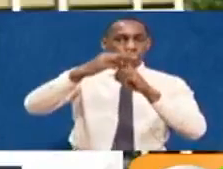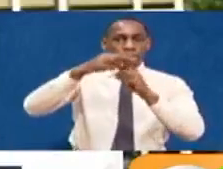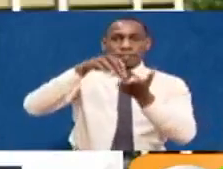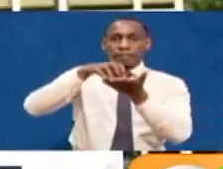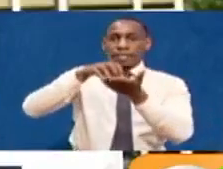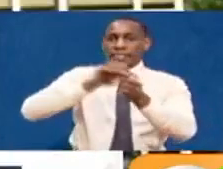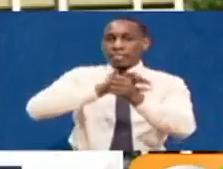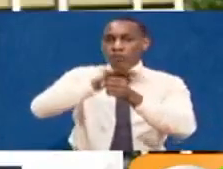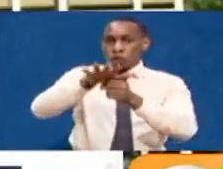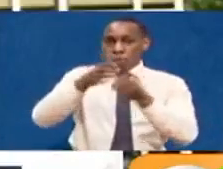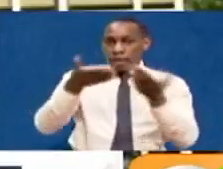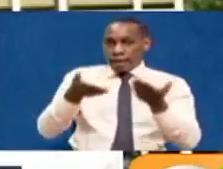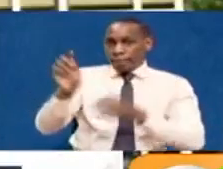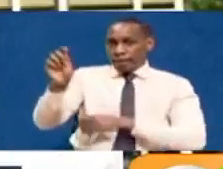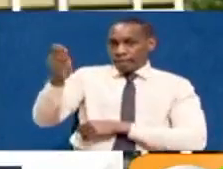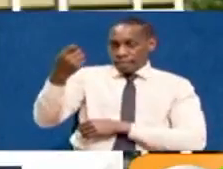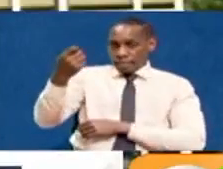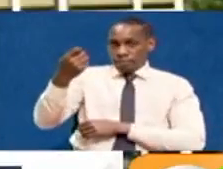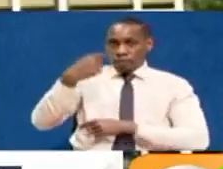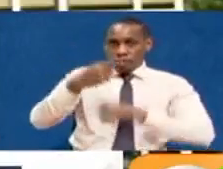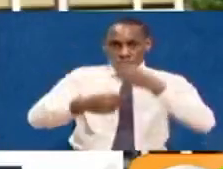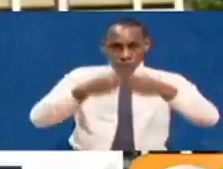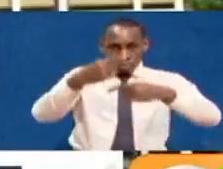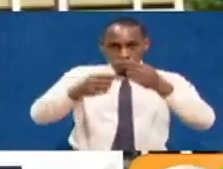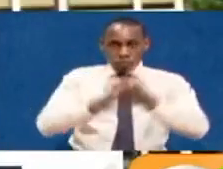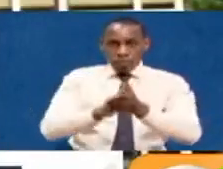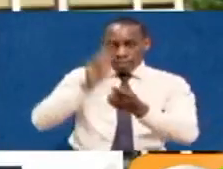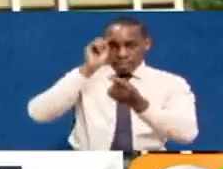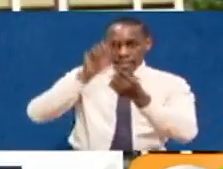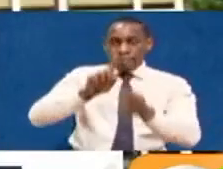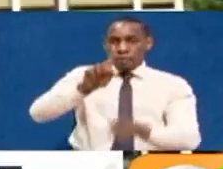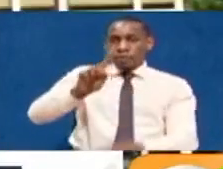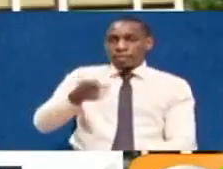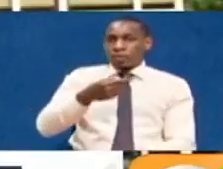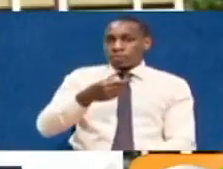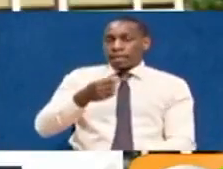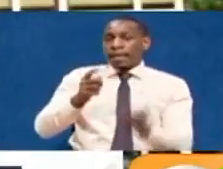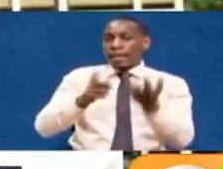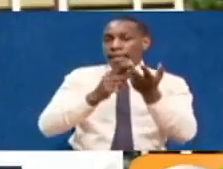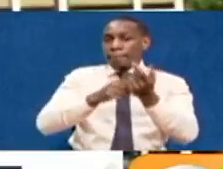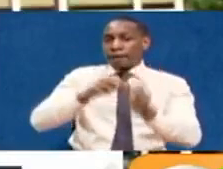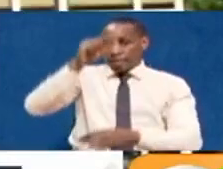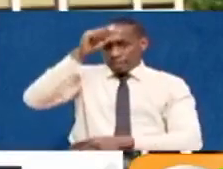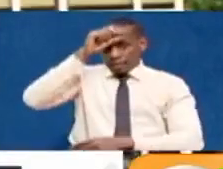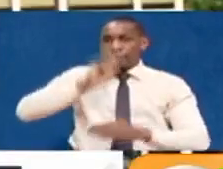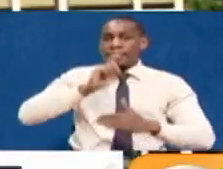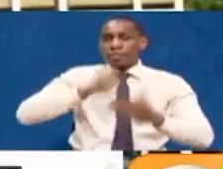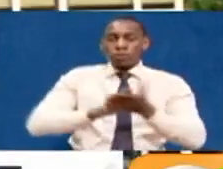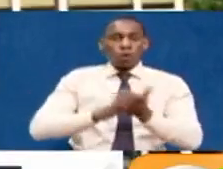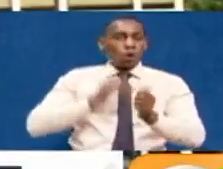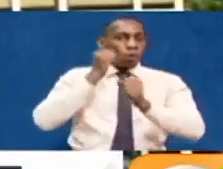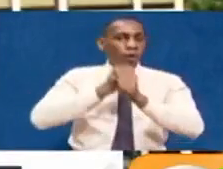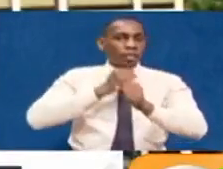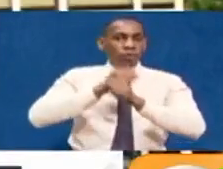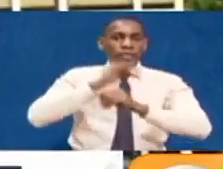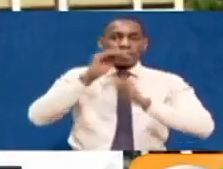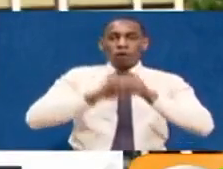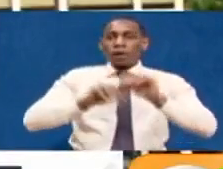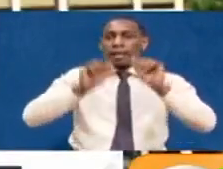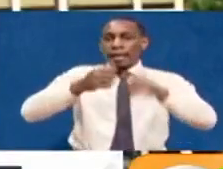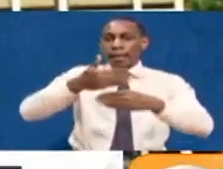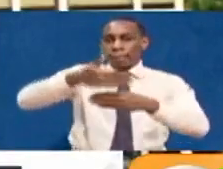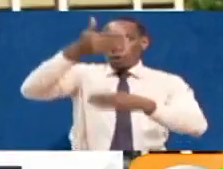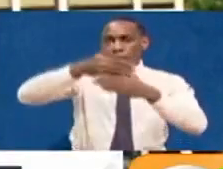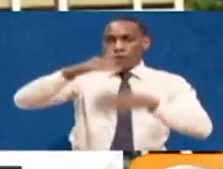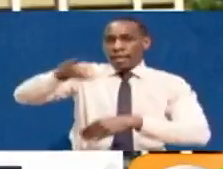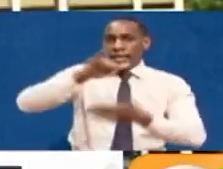of COVID-19 in the country on a surge aiming at the 1,000 mark, the government says it is doing all it can at the border points